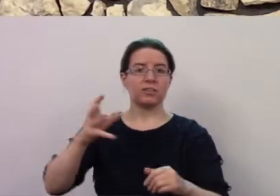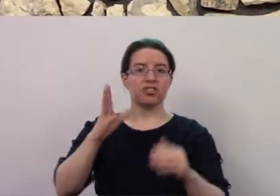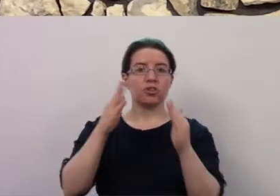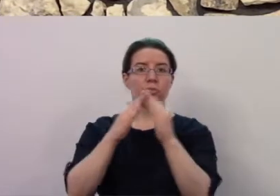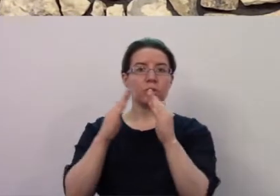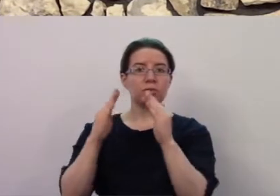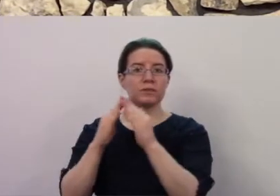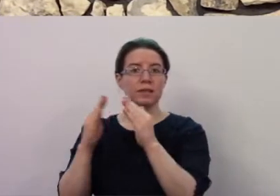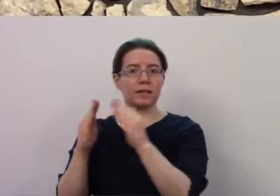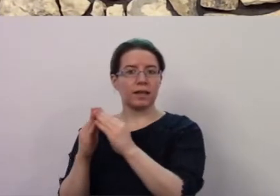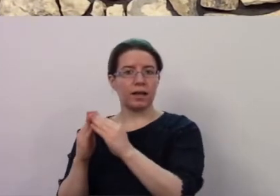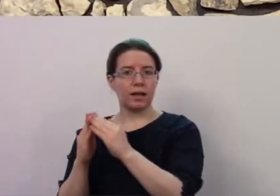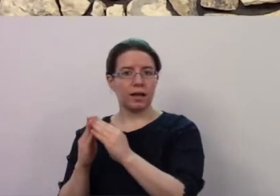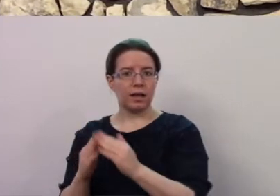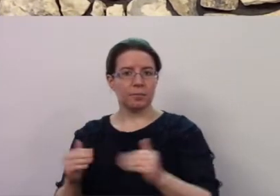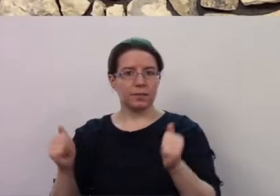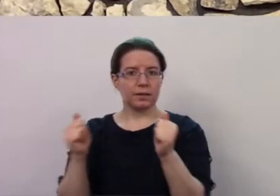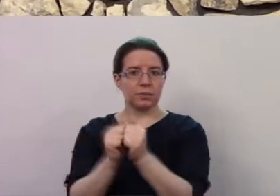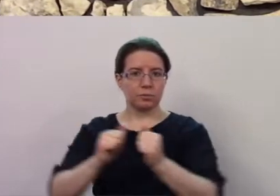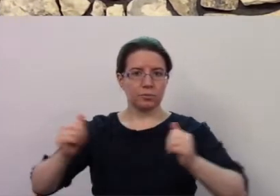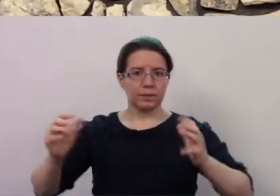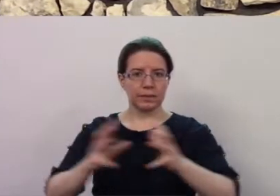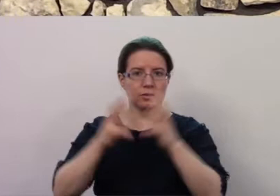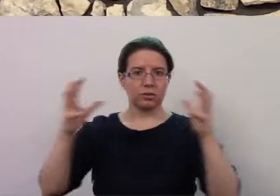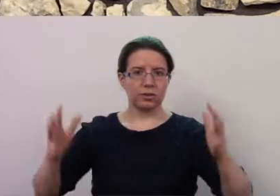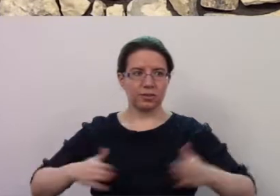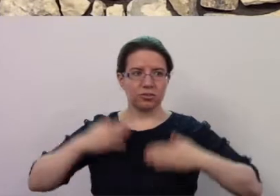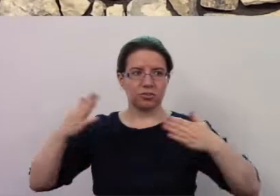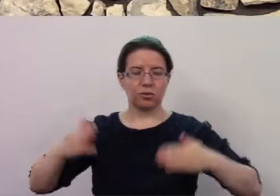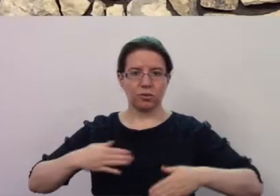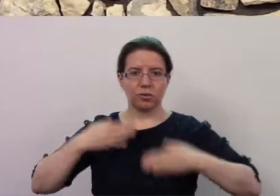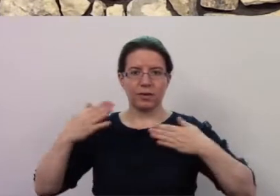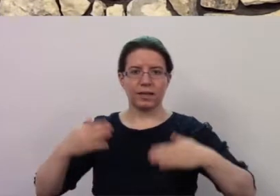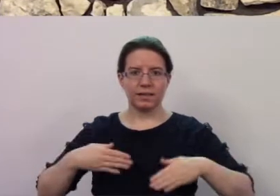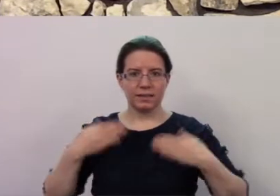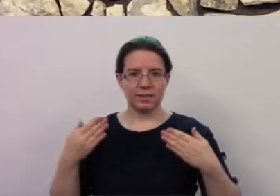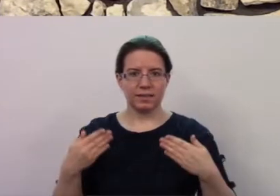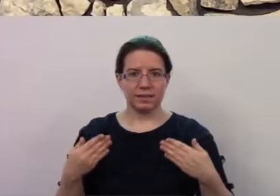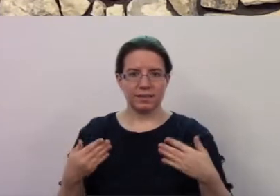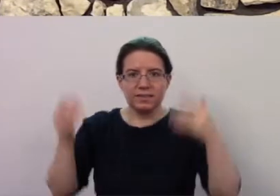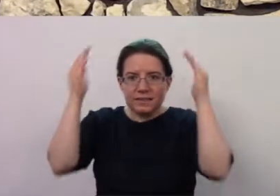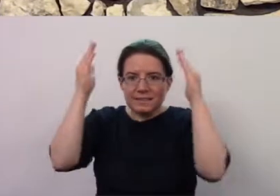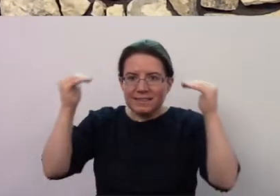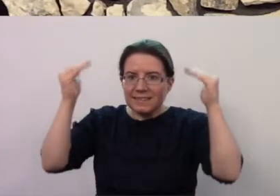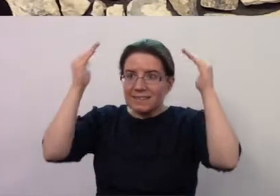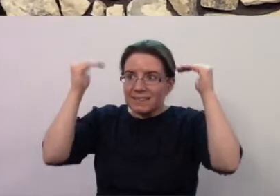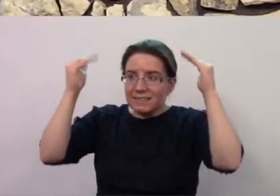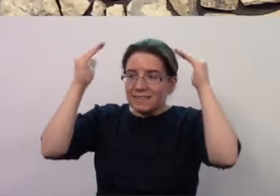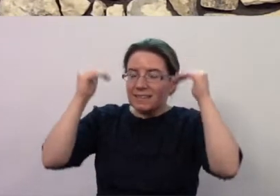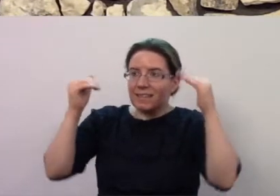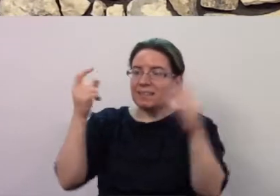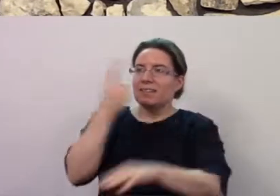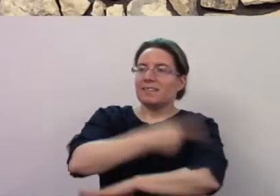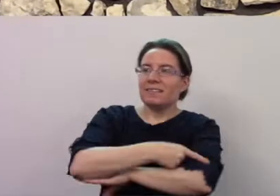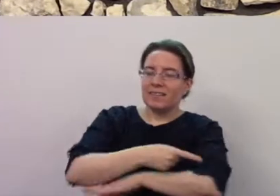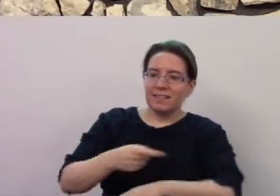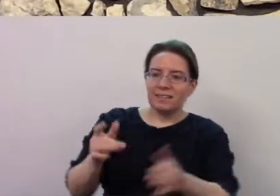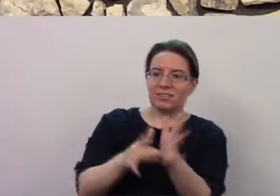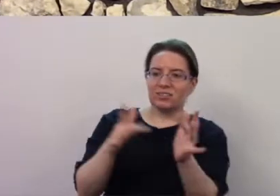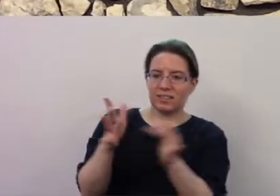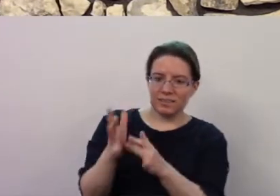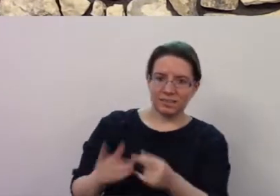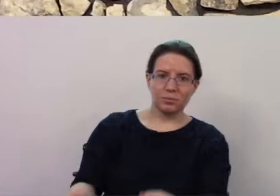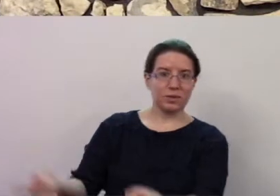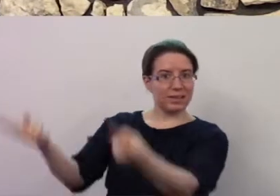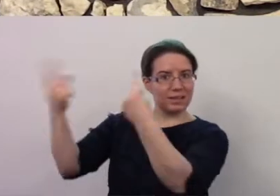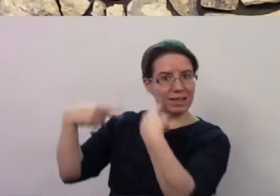joy. Hallelujah. Amen. They were anticipating, okay, the day when he would come back with his spirit